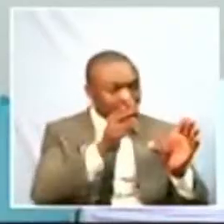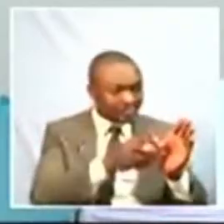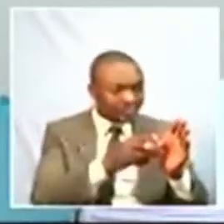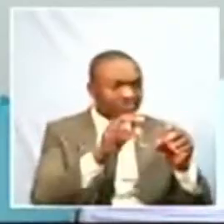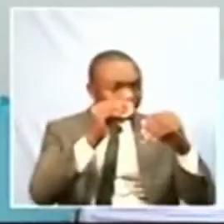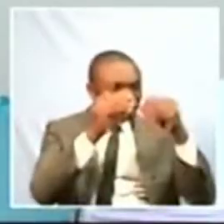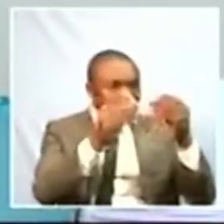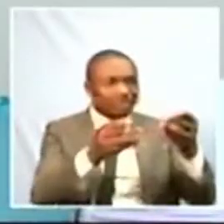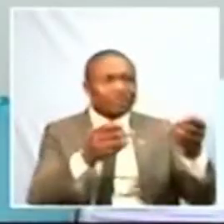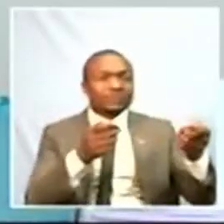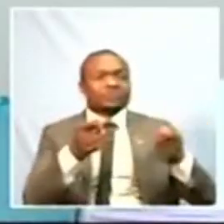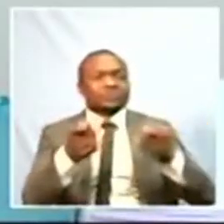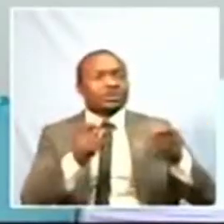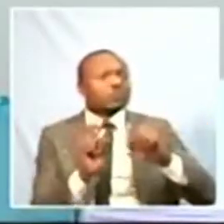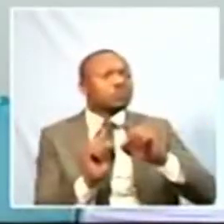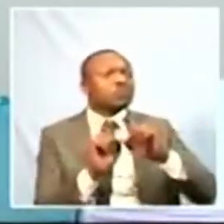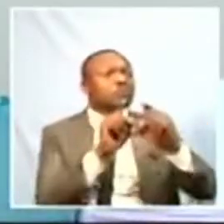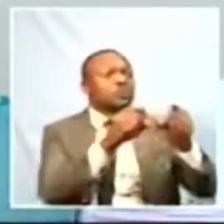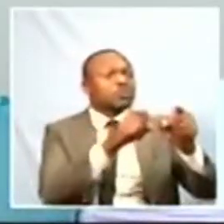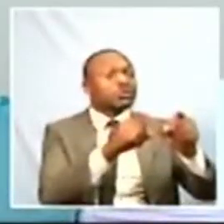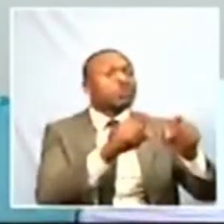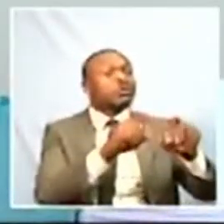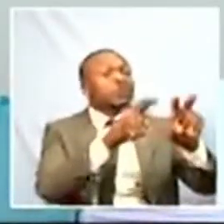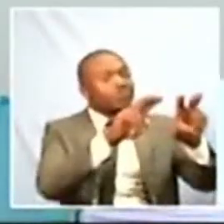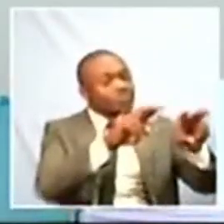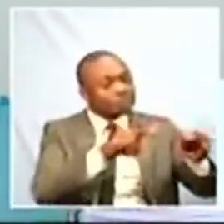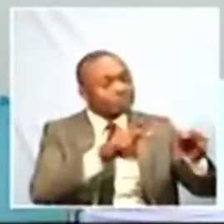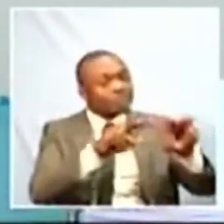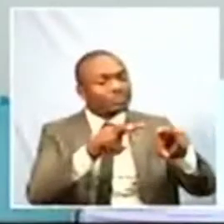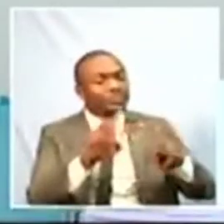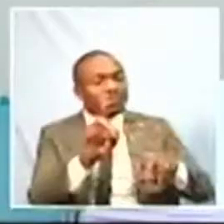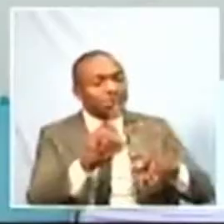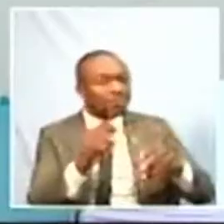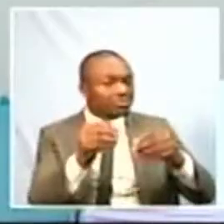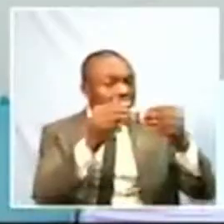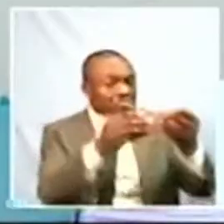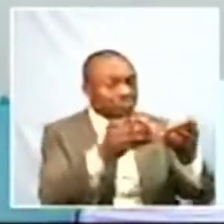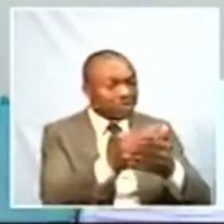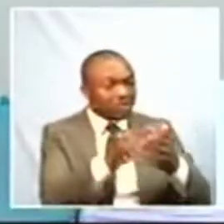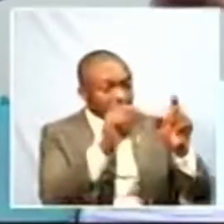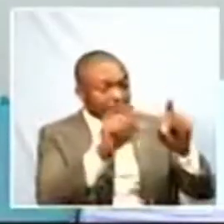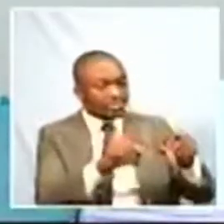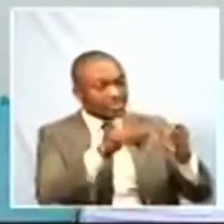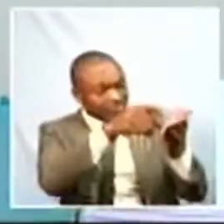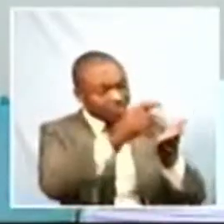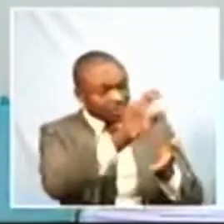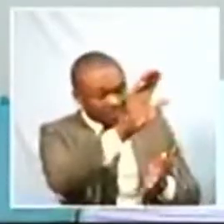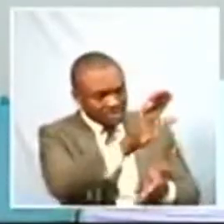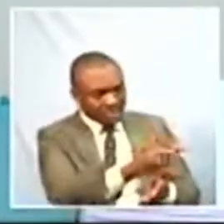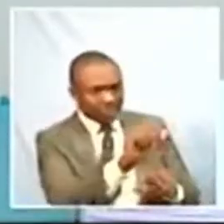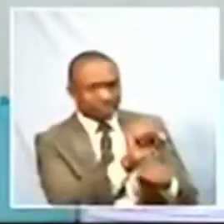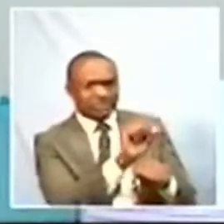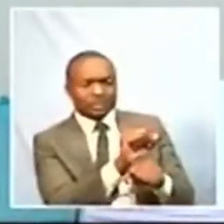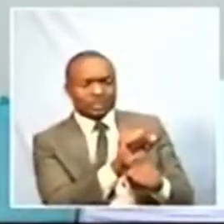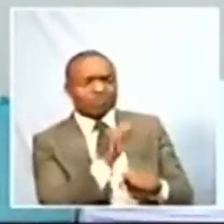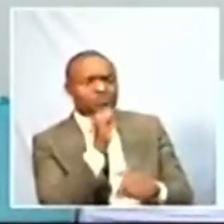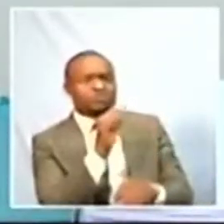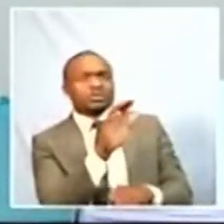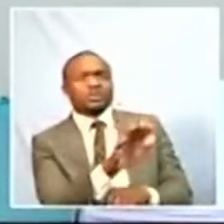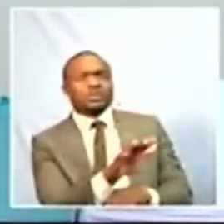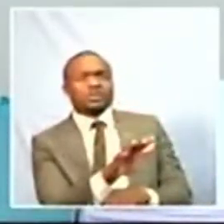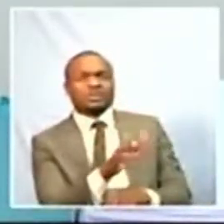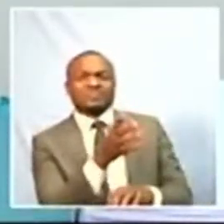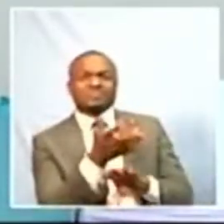vehicle. Just go and check that where you took the money. The person you paid is on site, is working. That is